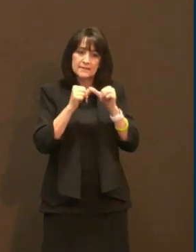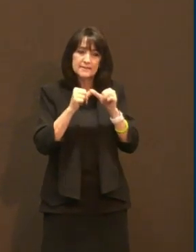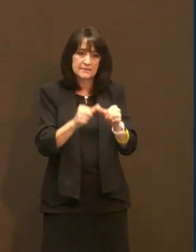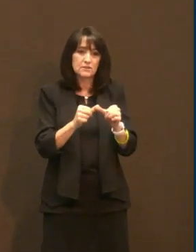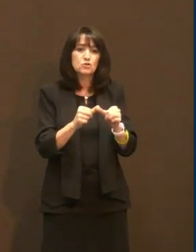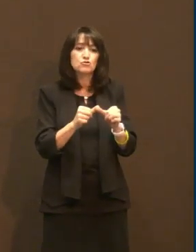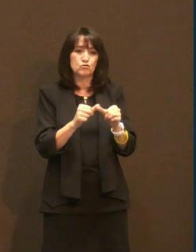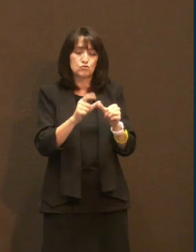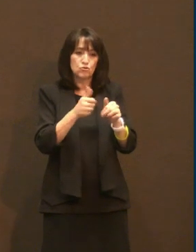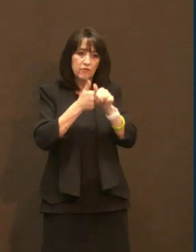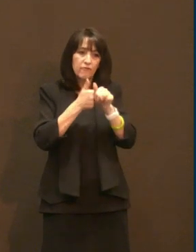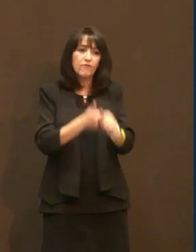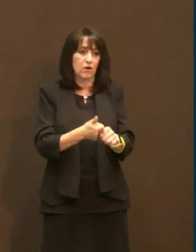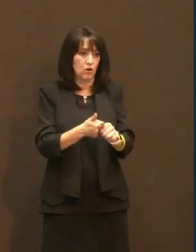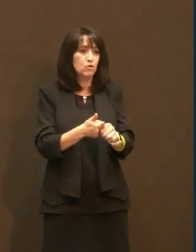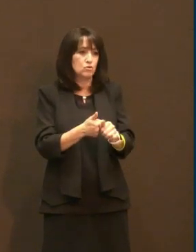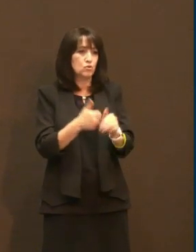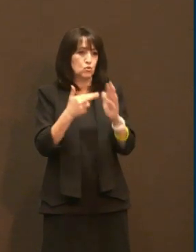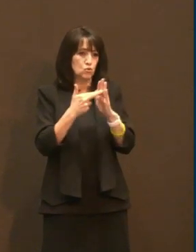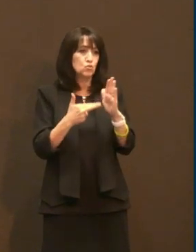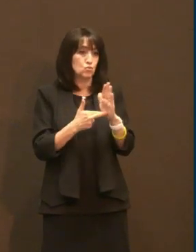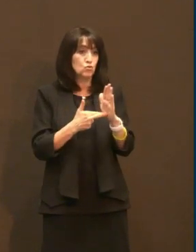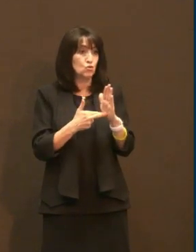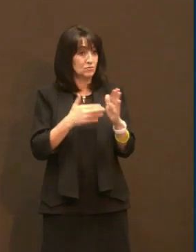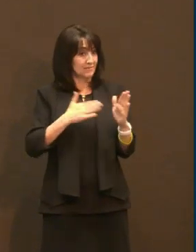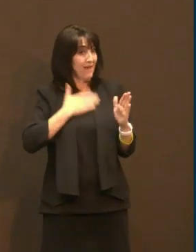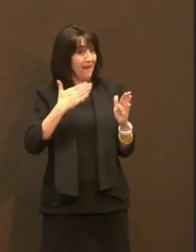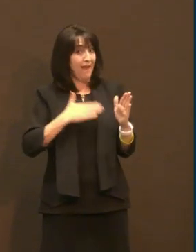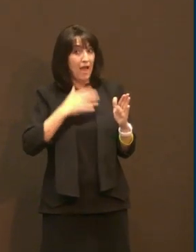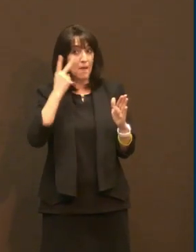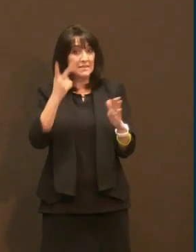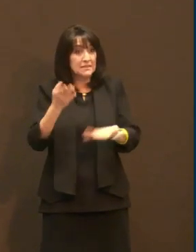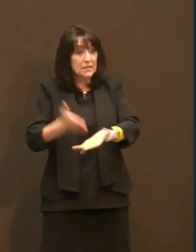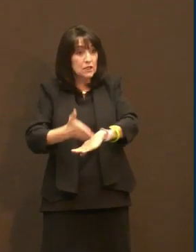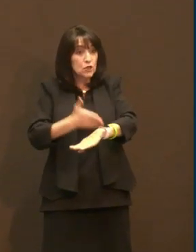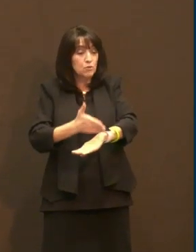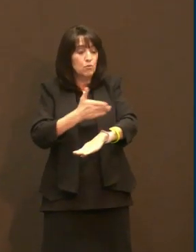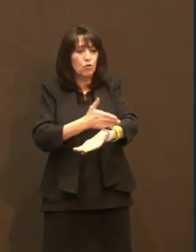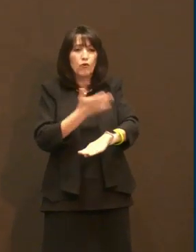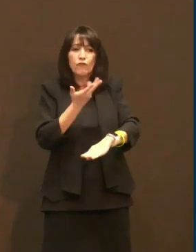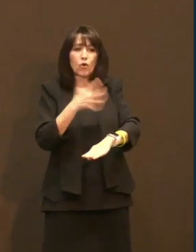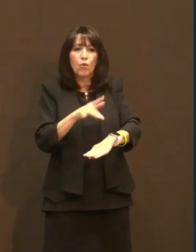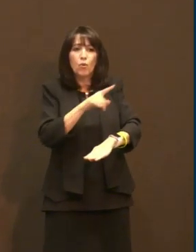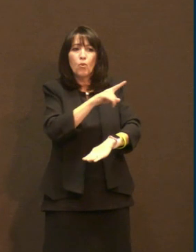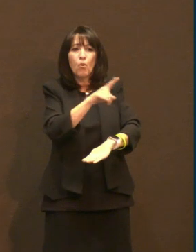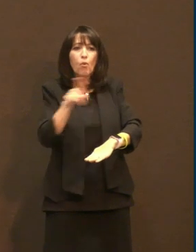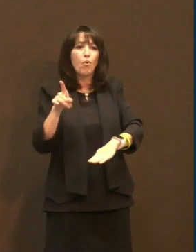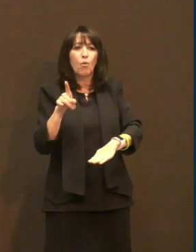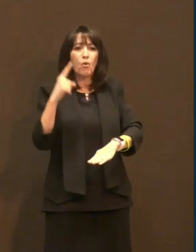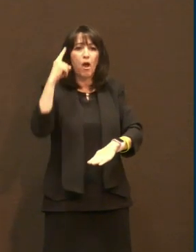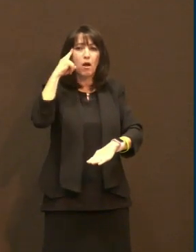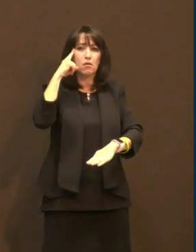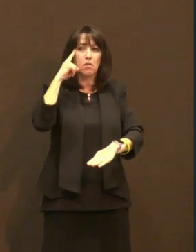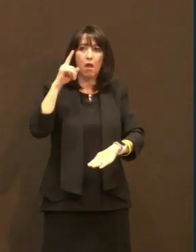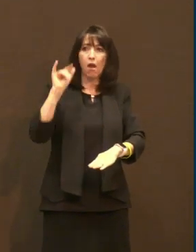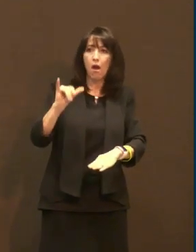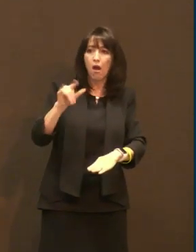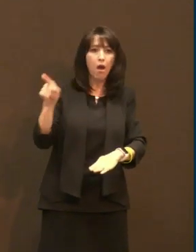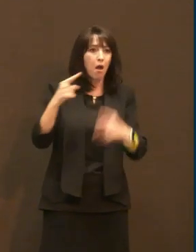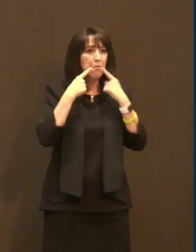trends. But don't misunderstand any of this or misinterpret any of this to mean that we can